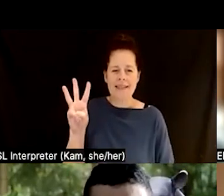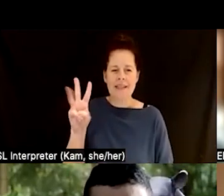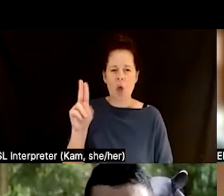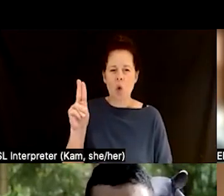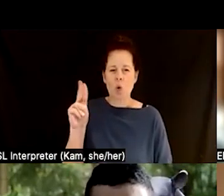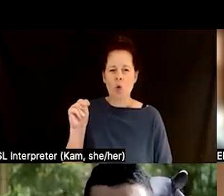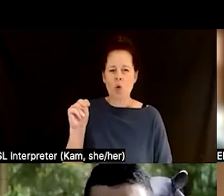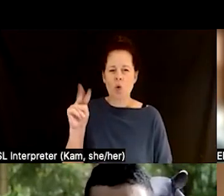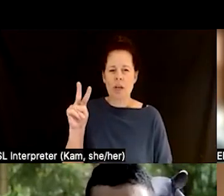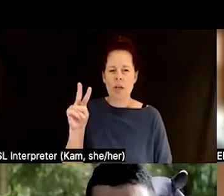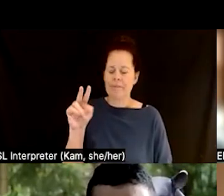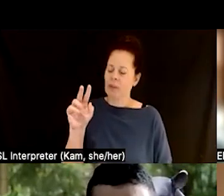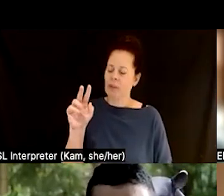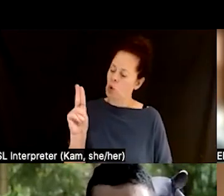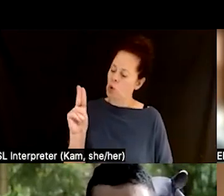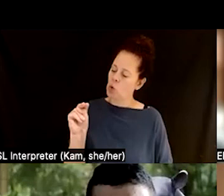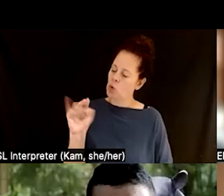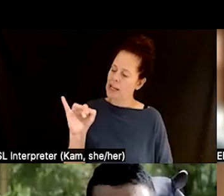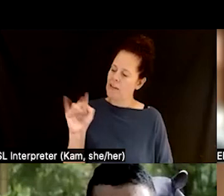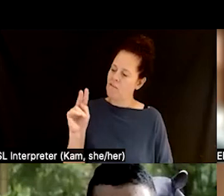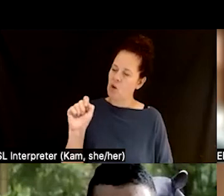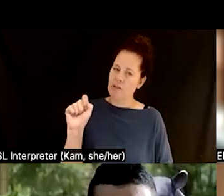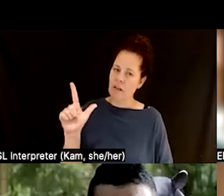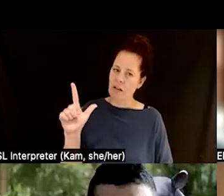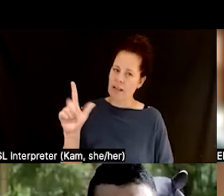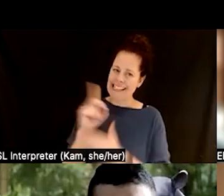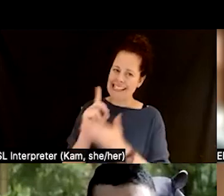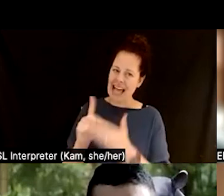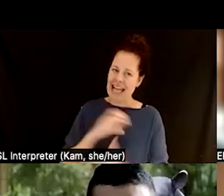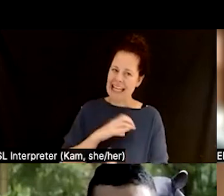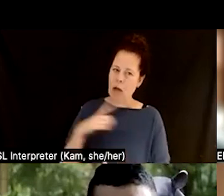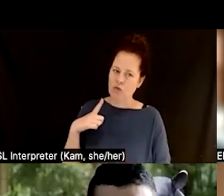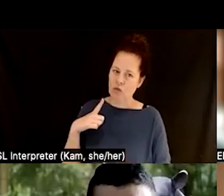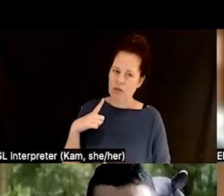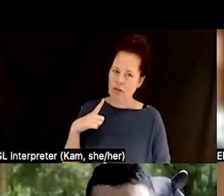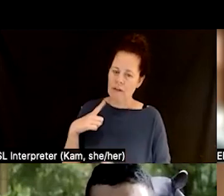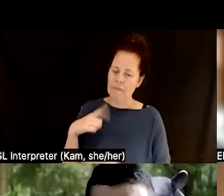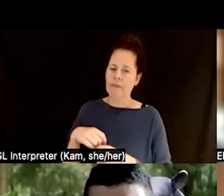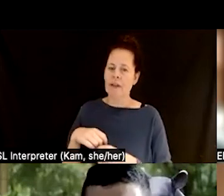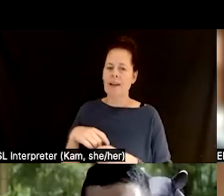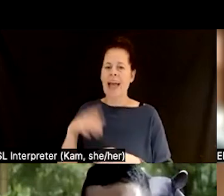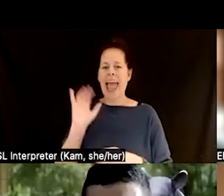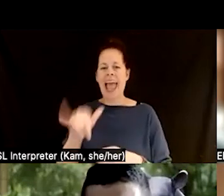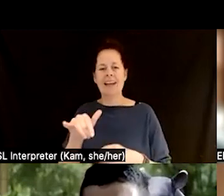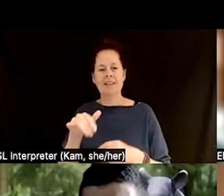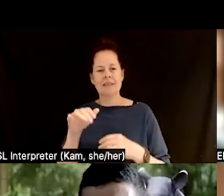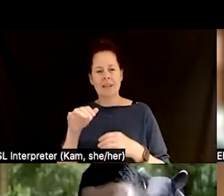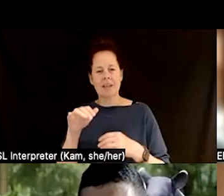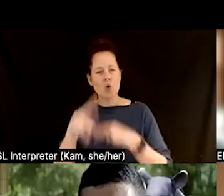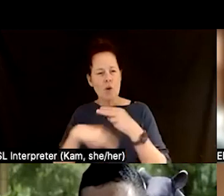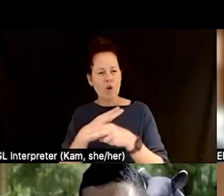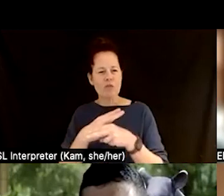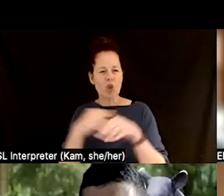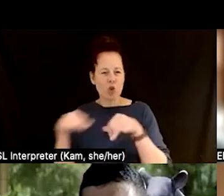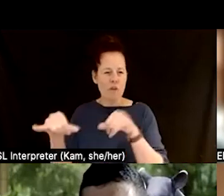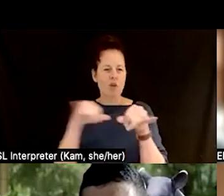that has different activities, and basically universal design is all aspects of the built